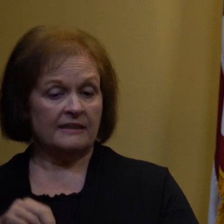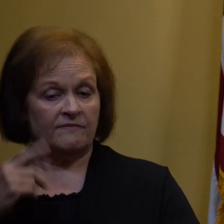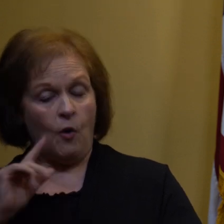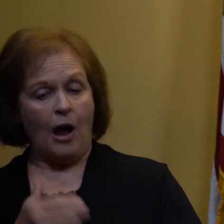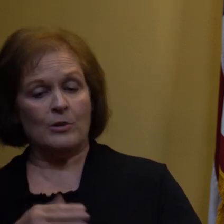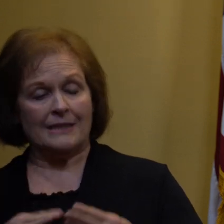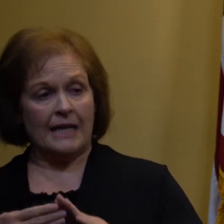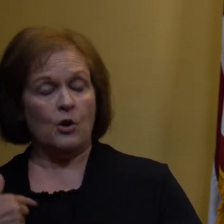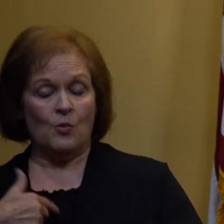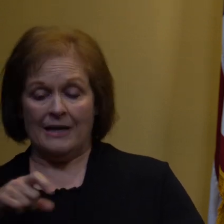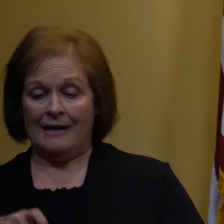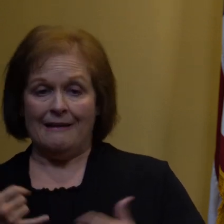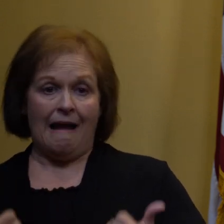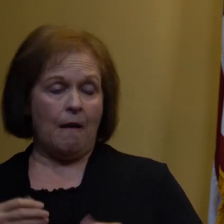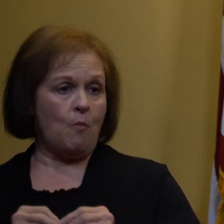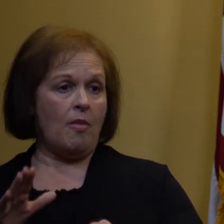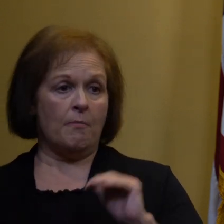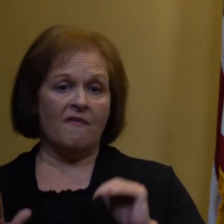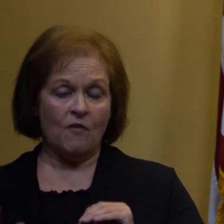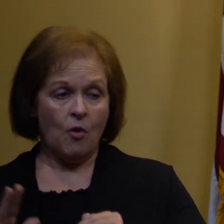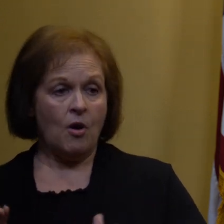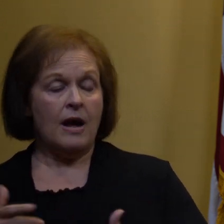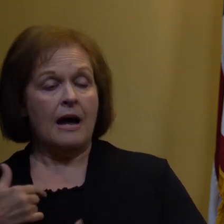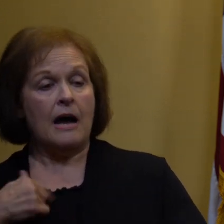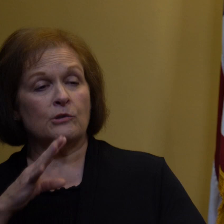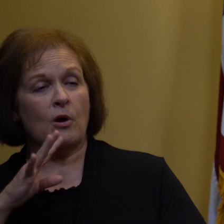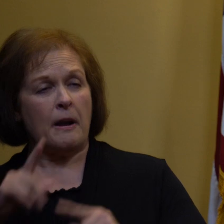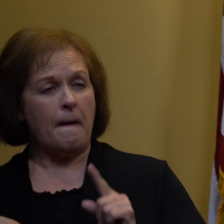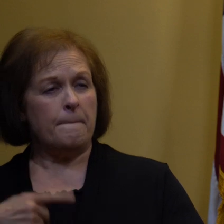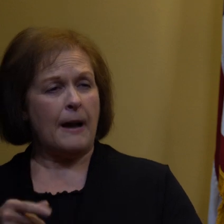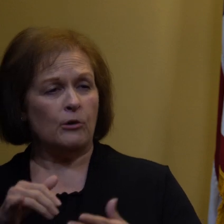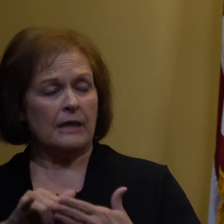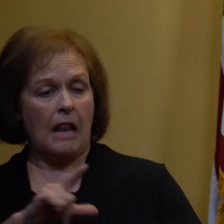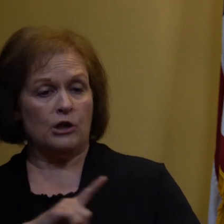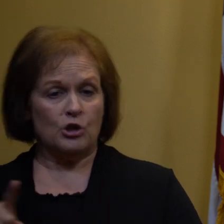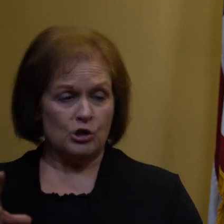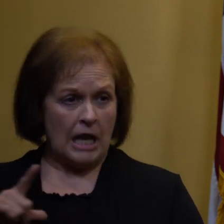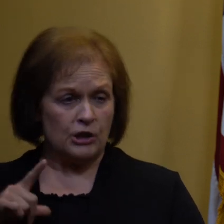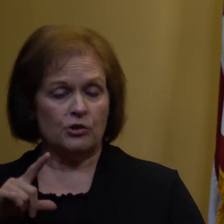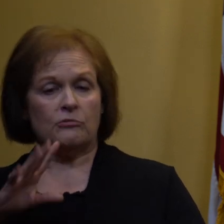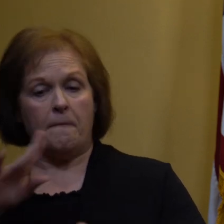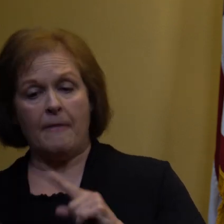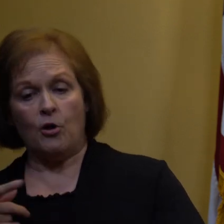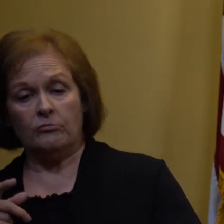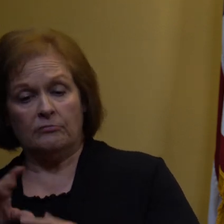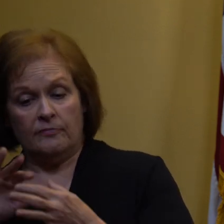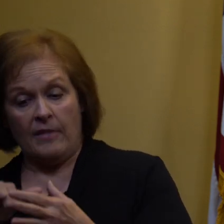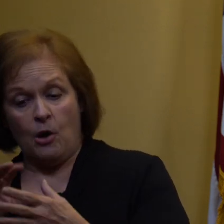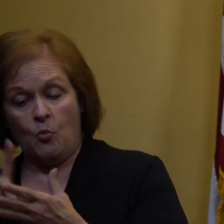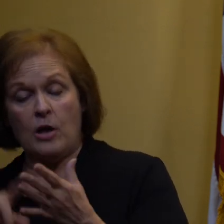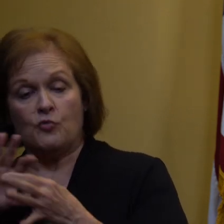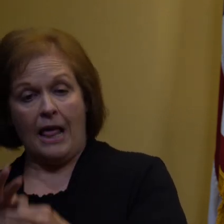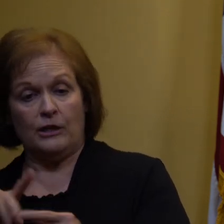We need it now more than ever. Spoke very much about preemption legislation even around this, even as it relates